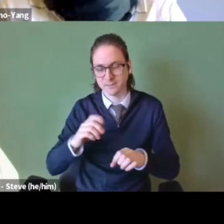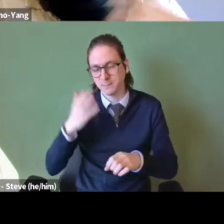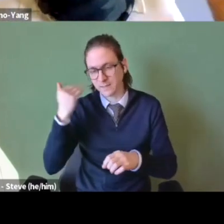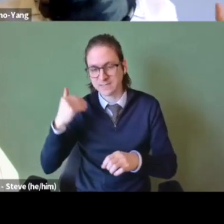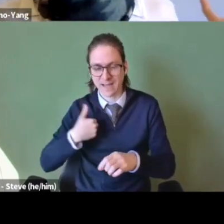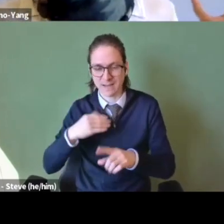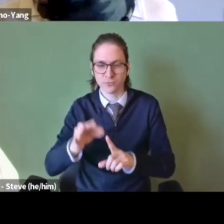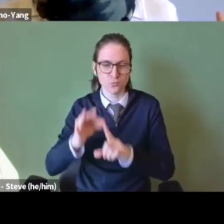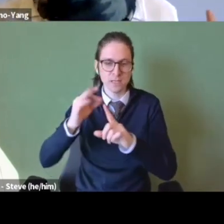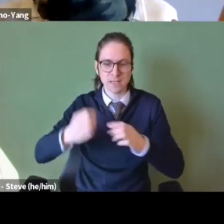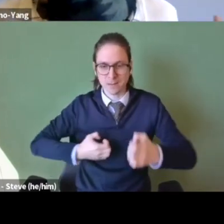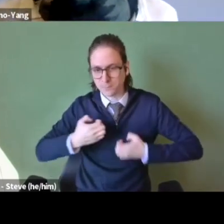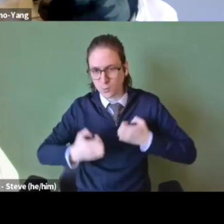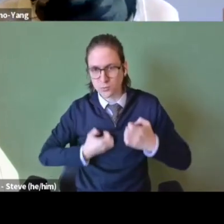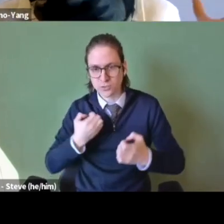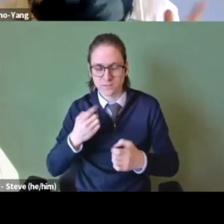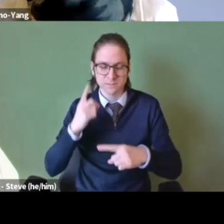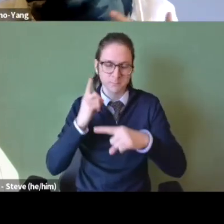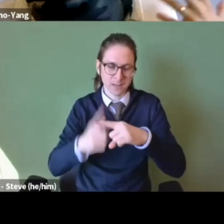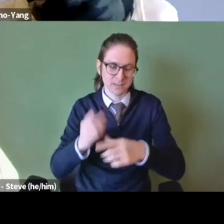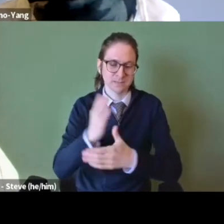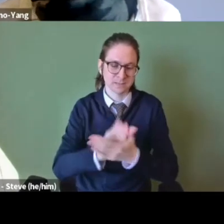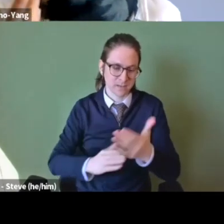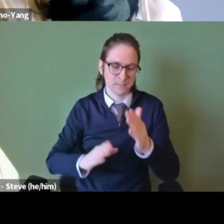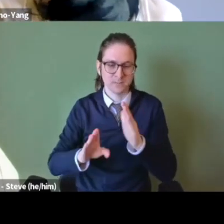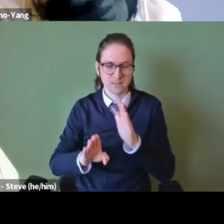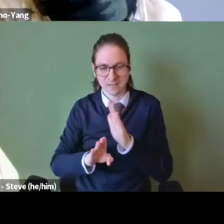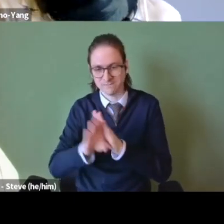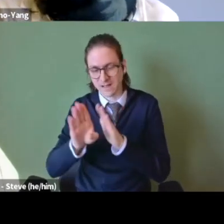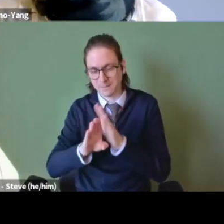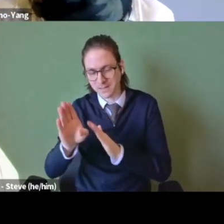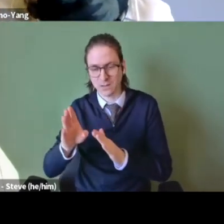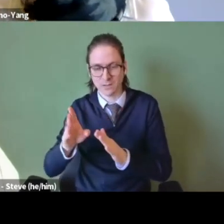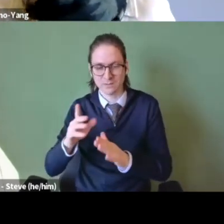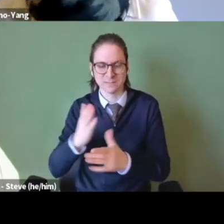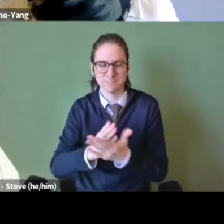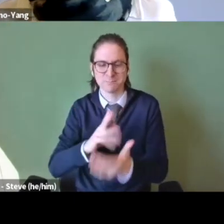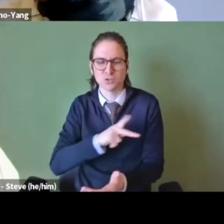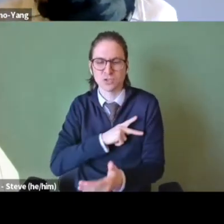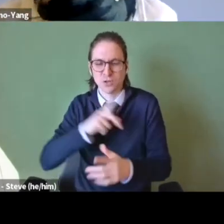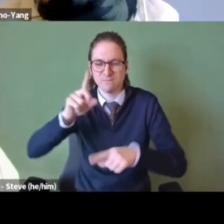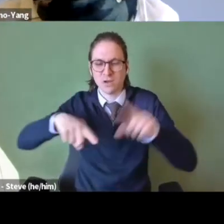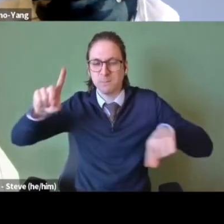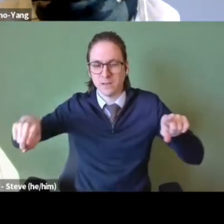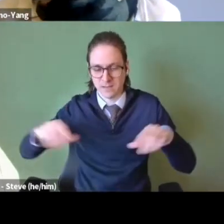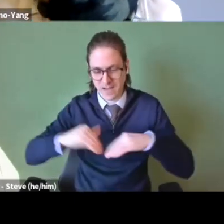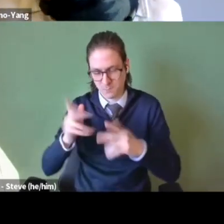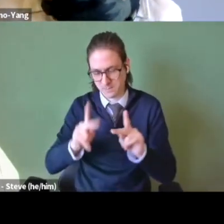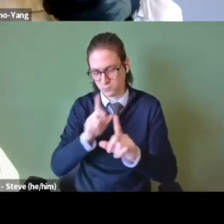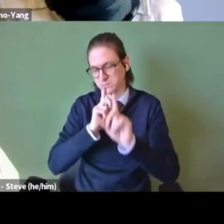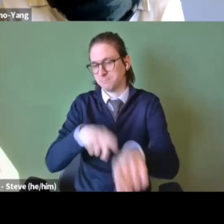developmental and inter-individual variability in how emotion corresponds to these activations. But the bottom line